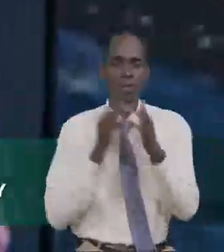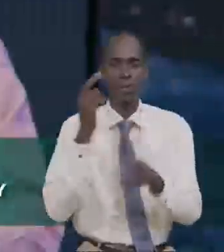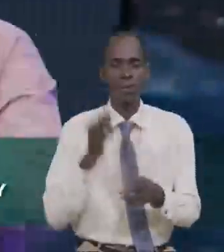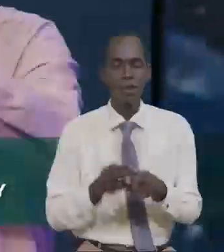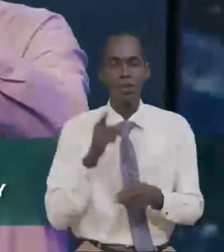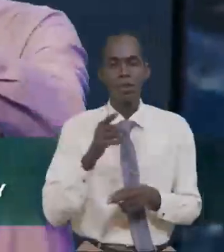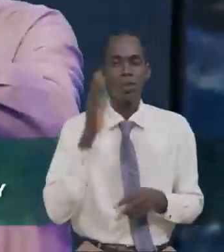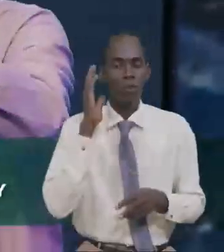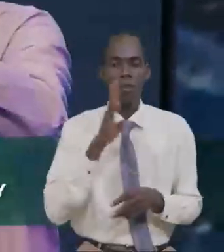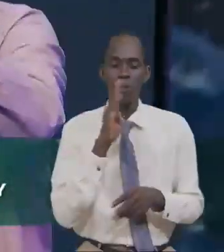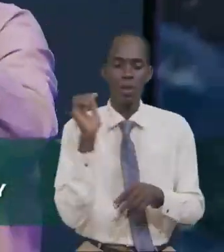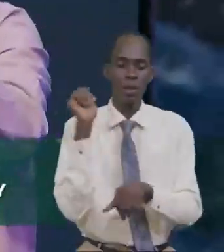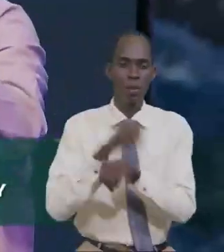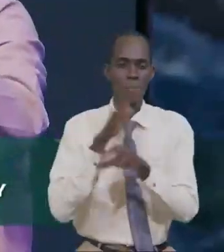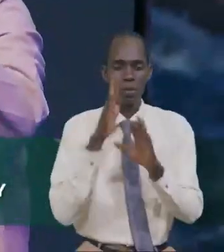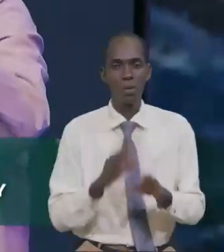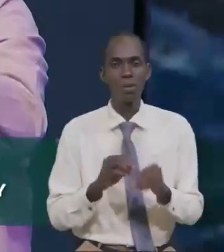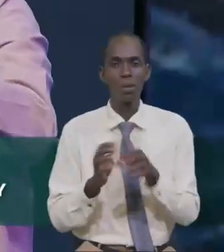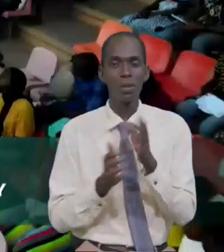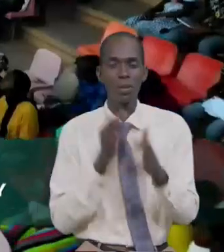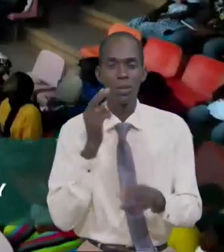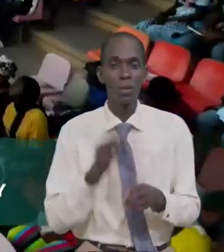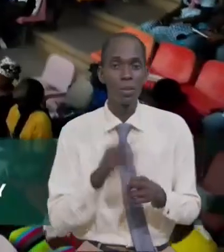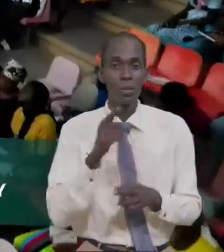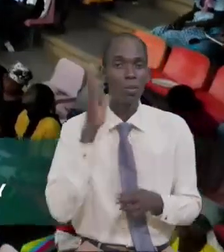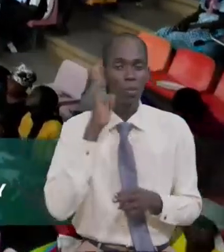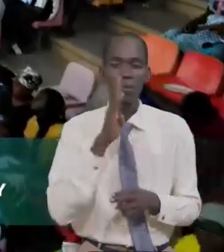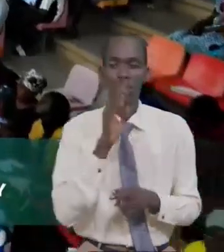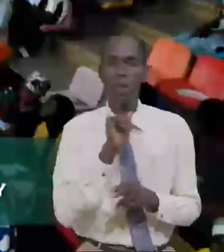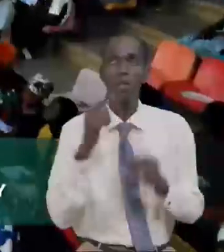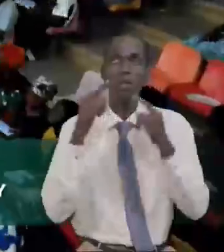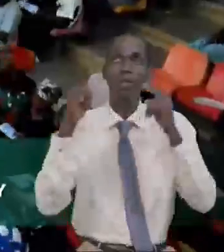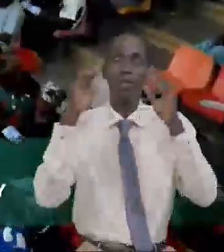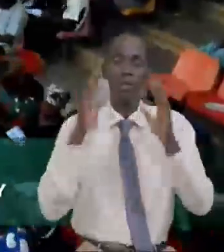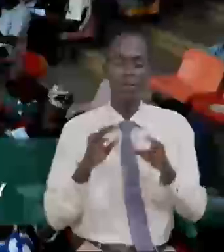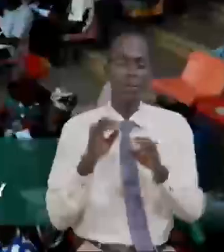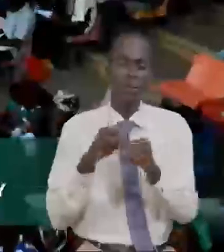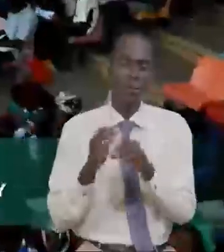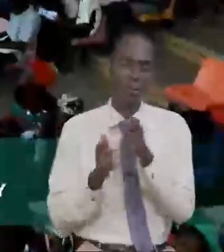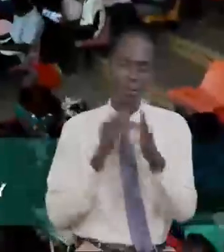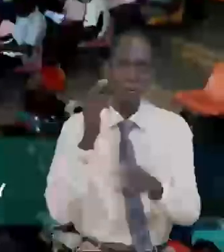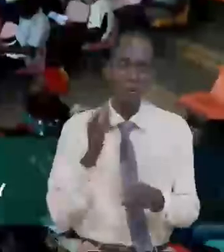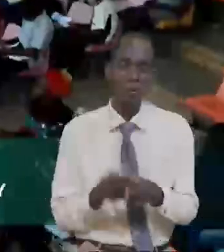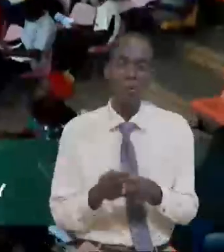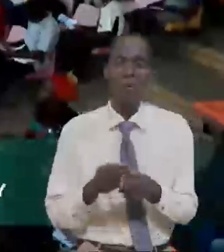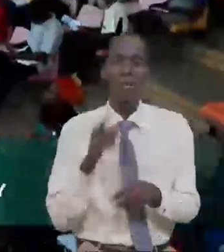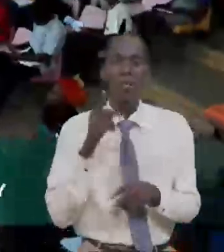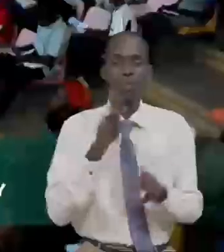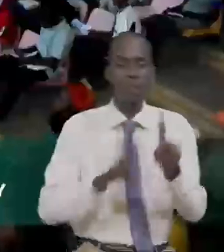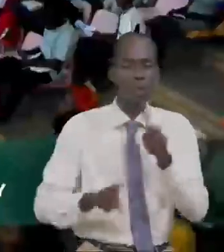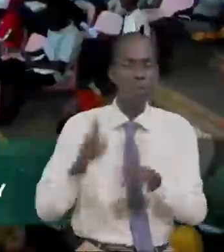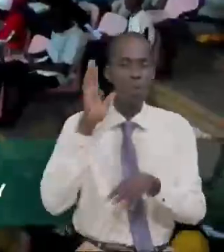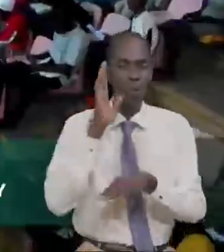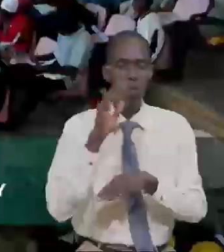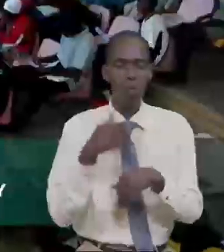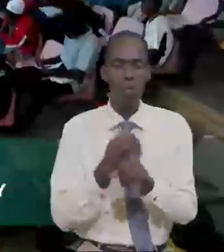make you a reference point in life in Jesus' name. Let's look at number